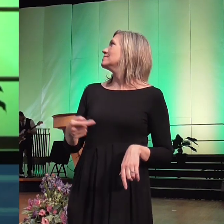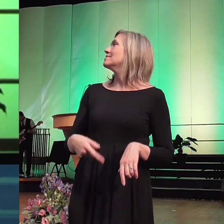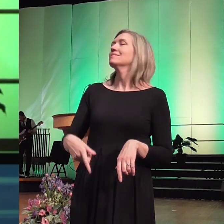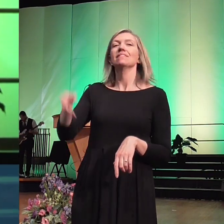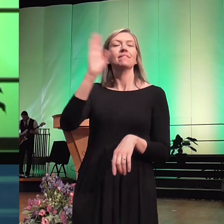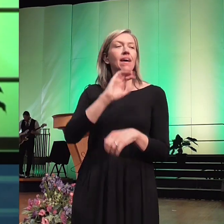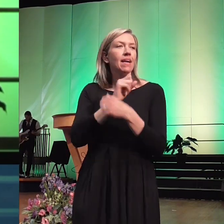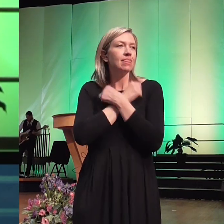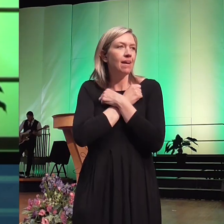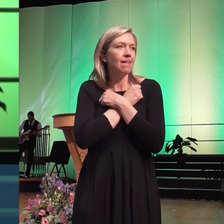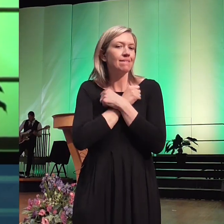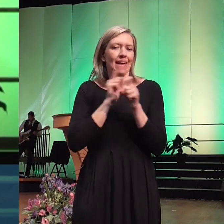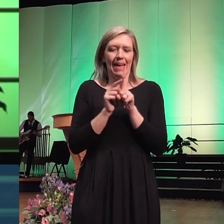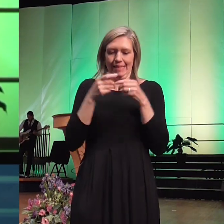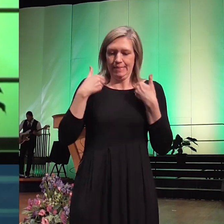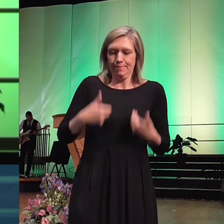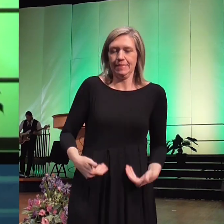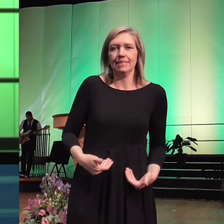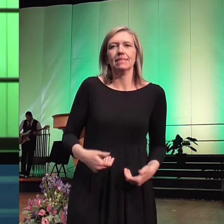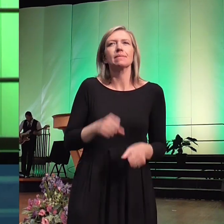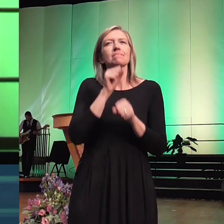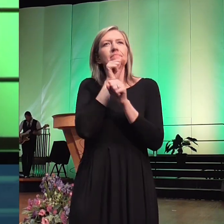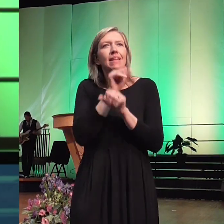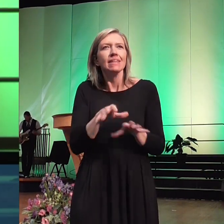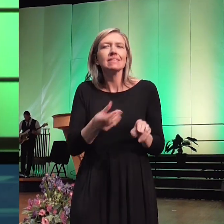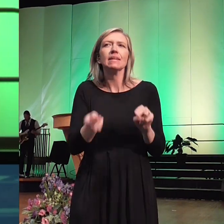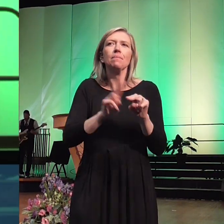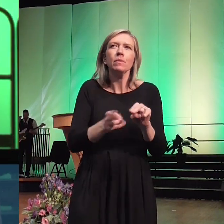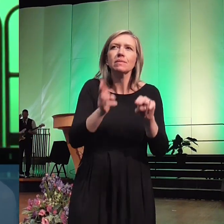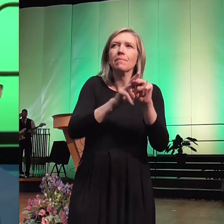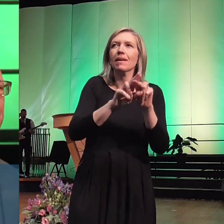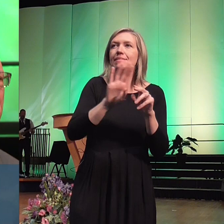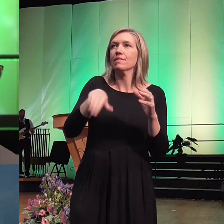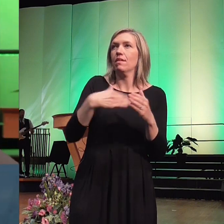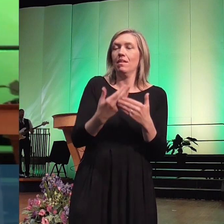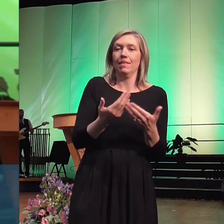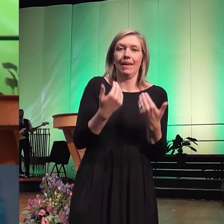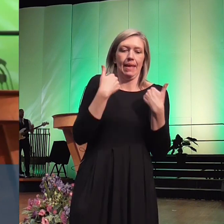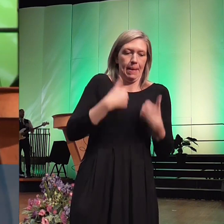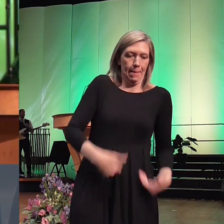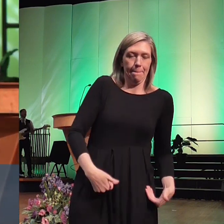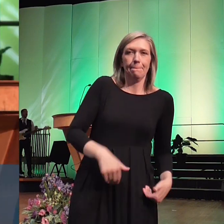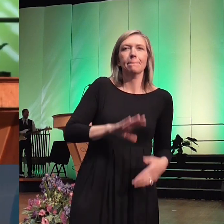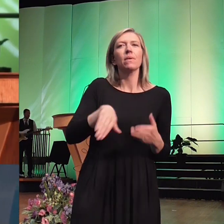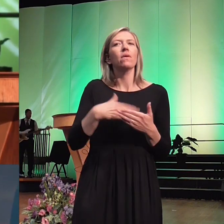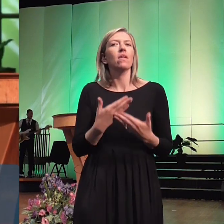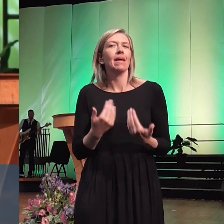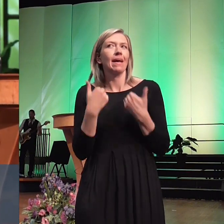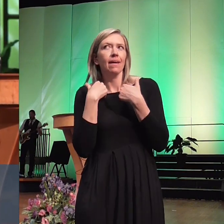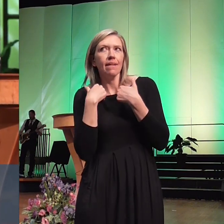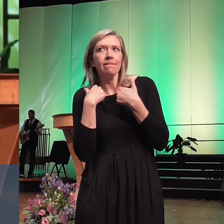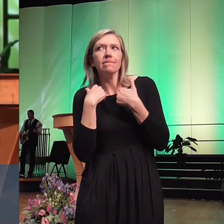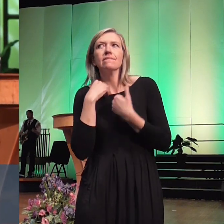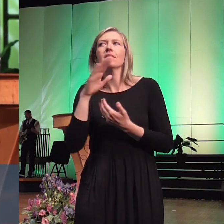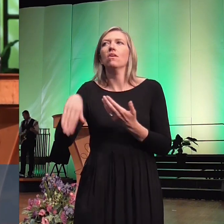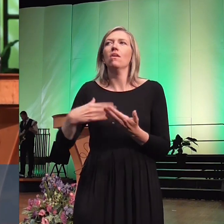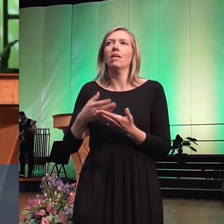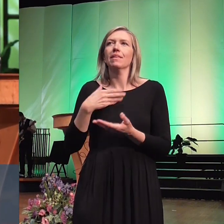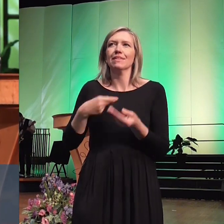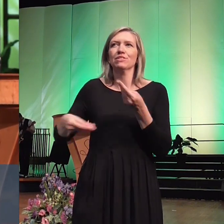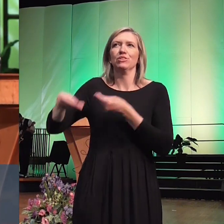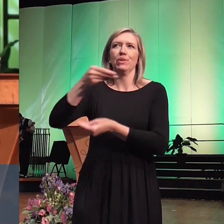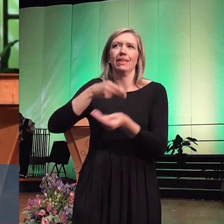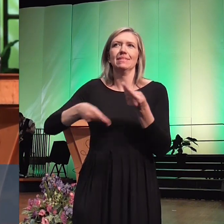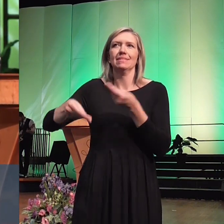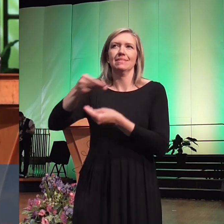Find love as me, blesses and multiplies all that I am, all that I have, and all that